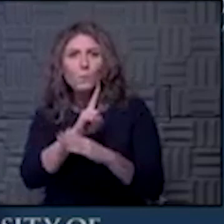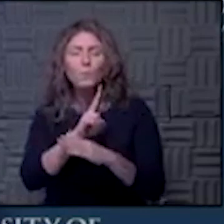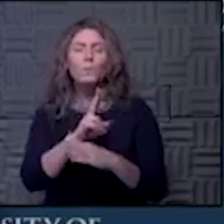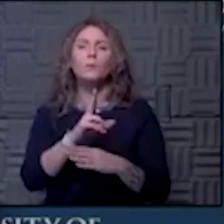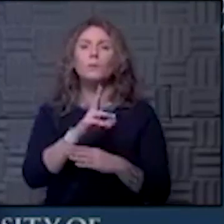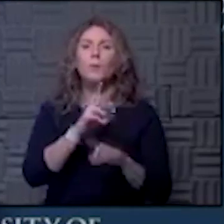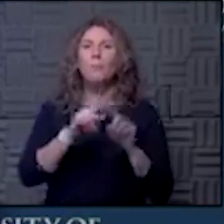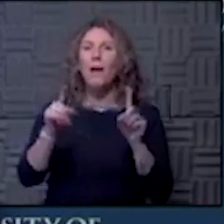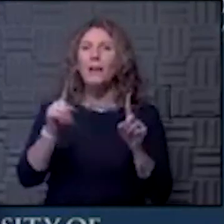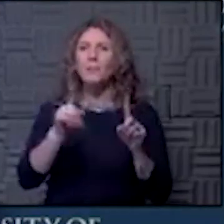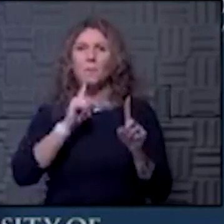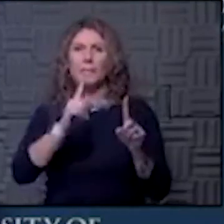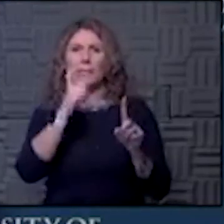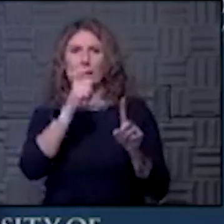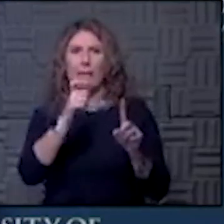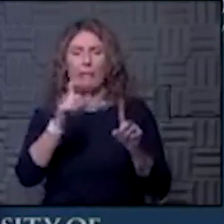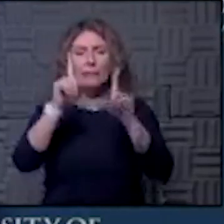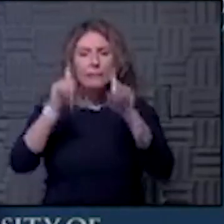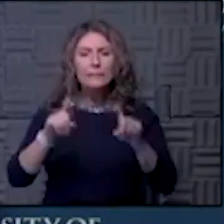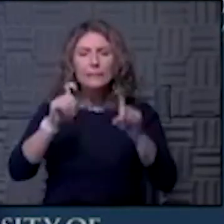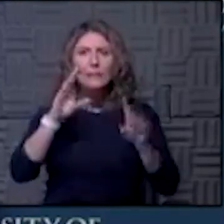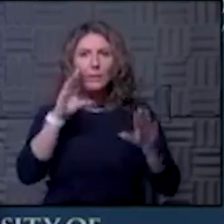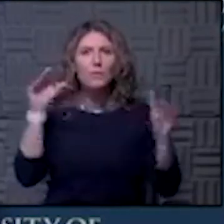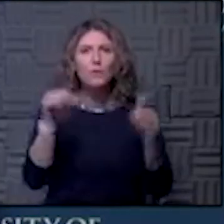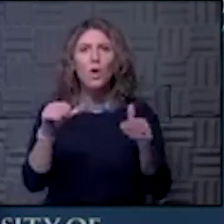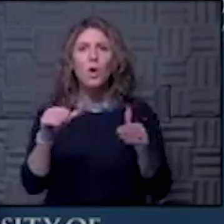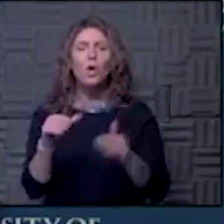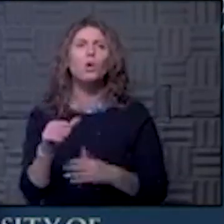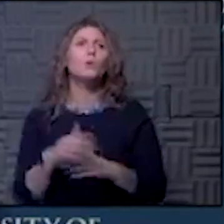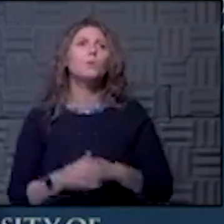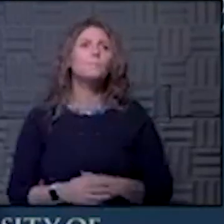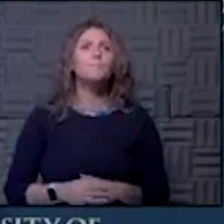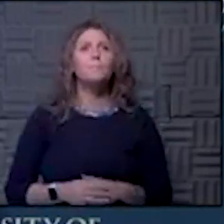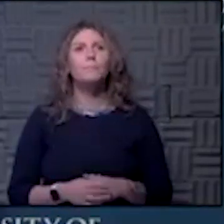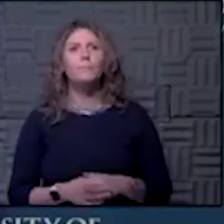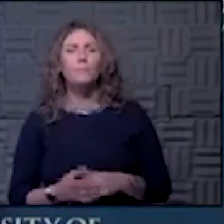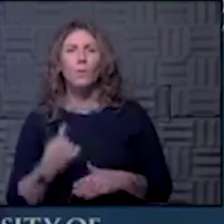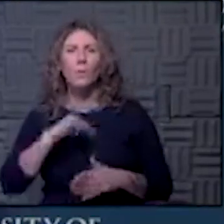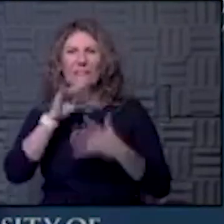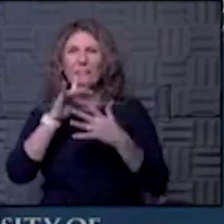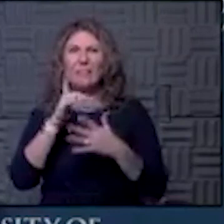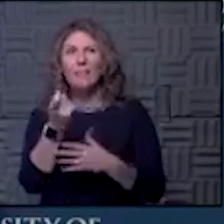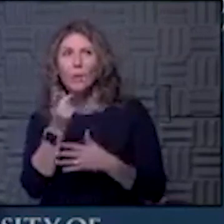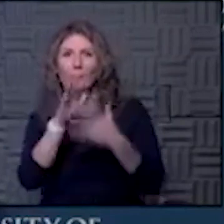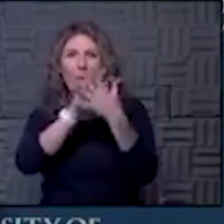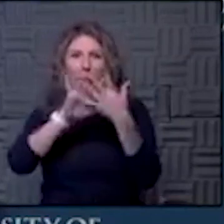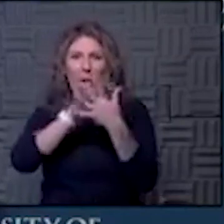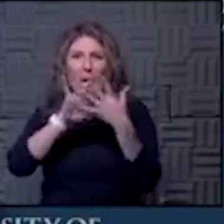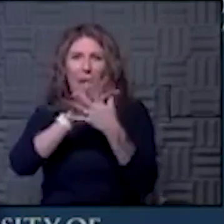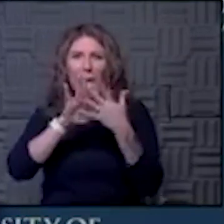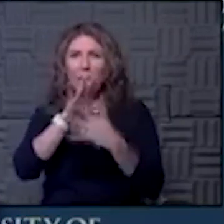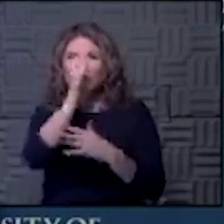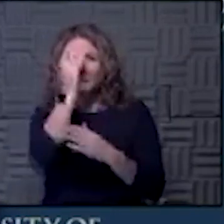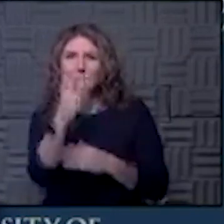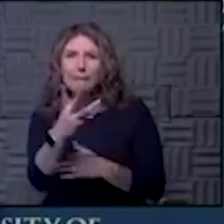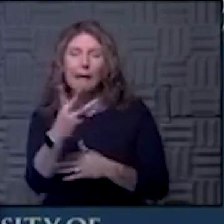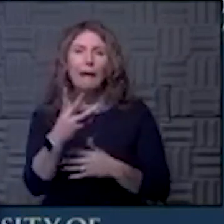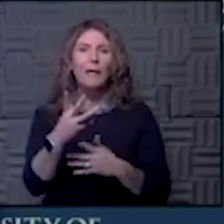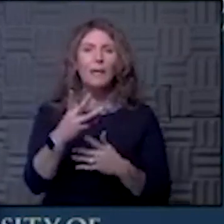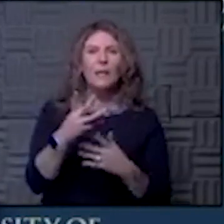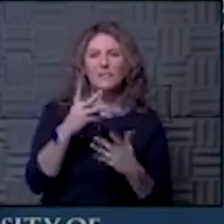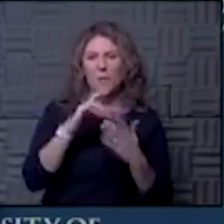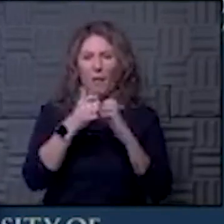is aimed at this time. And we're in a little bit of a gray area, a data light area on how